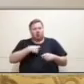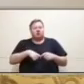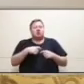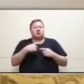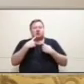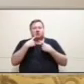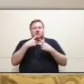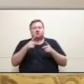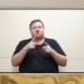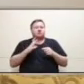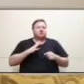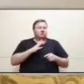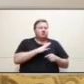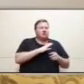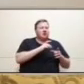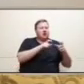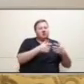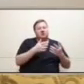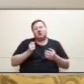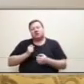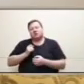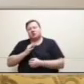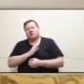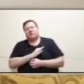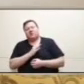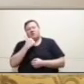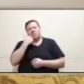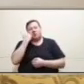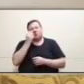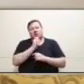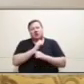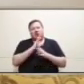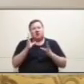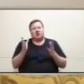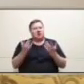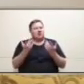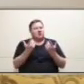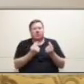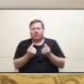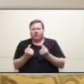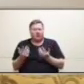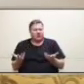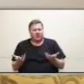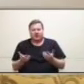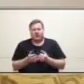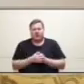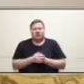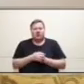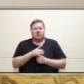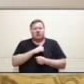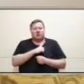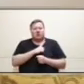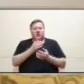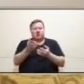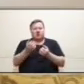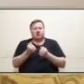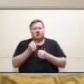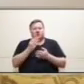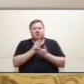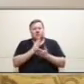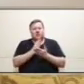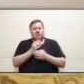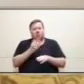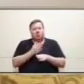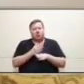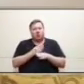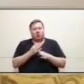and councillors. I just want clarity in terms of how you treat that, because when you get it, you are supposed to do work on it. It